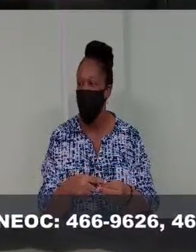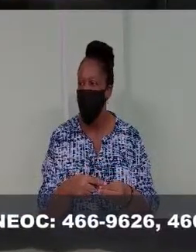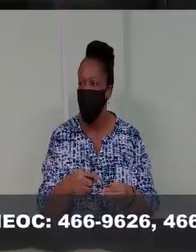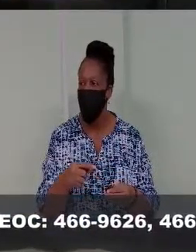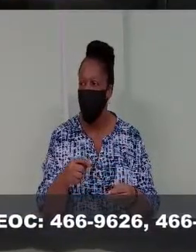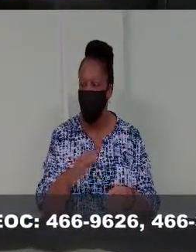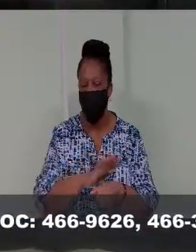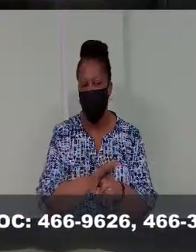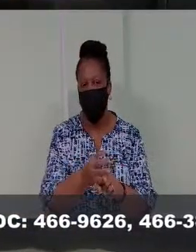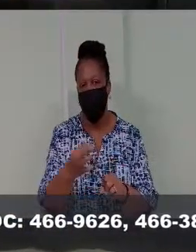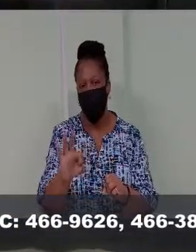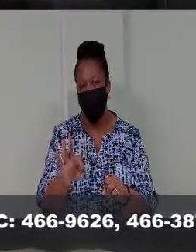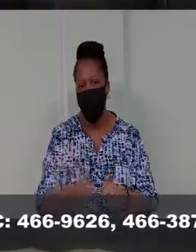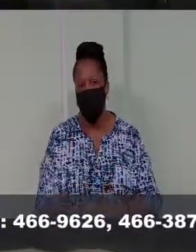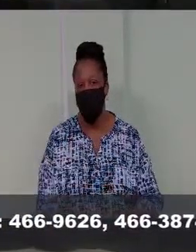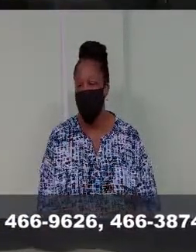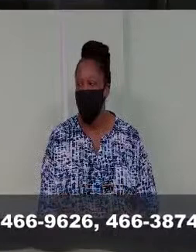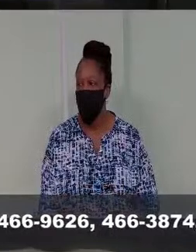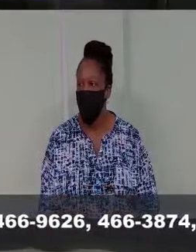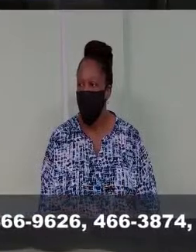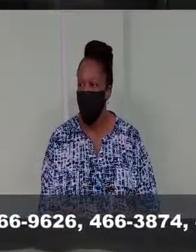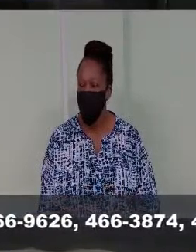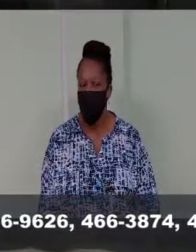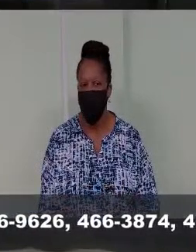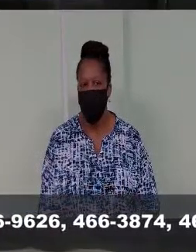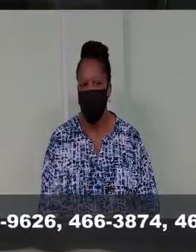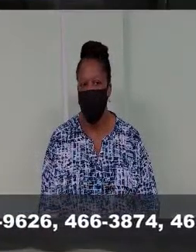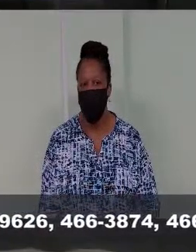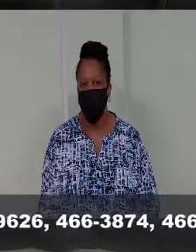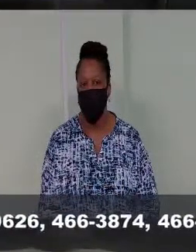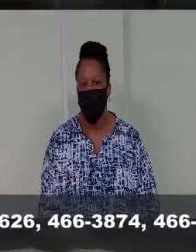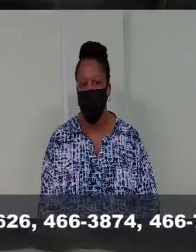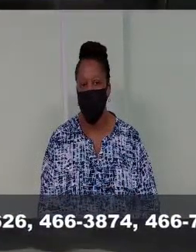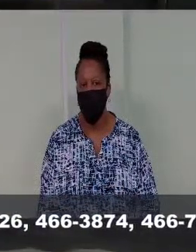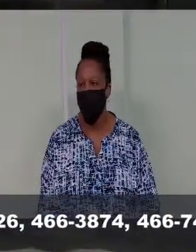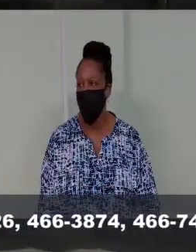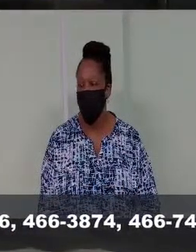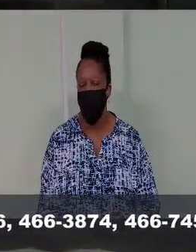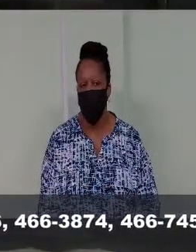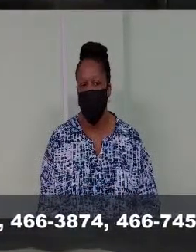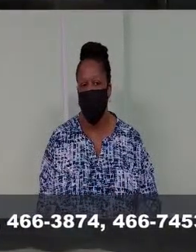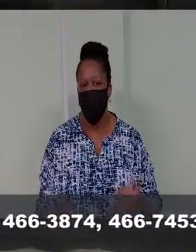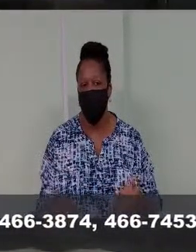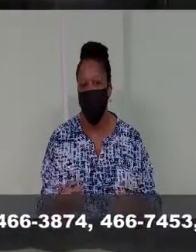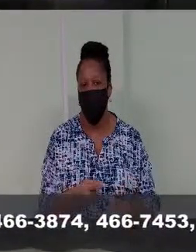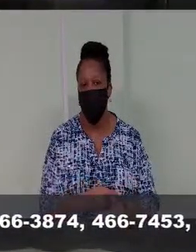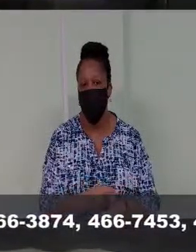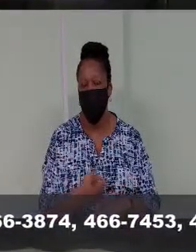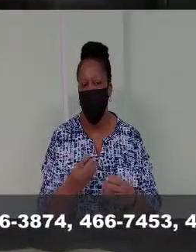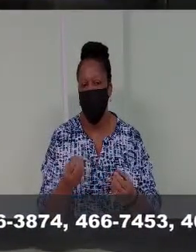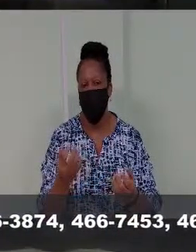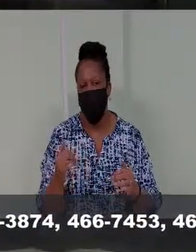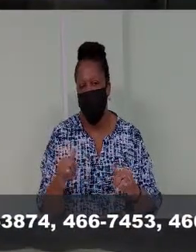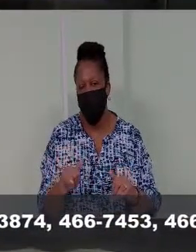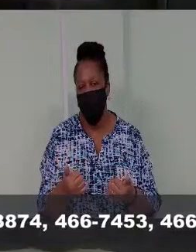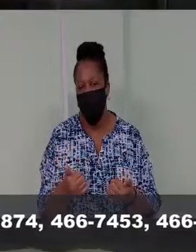we are facing. Today I want to focus on how do we avoid